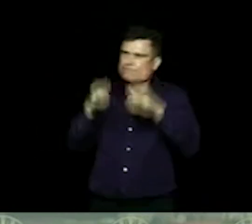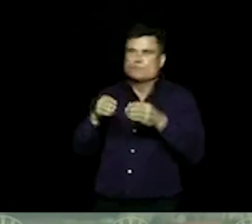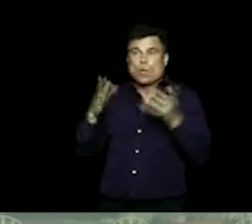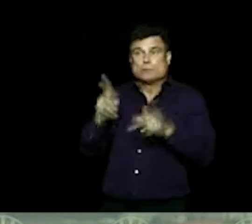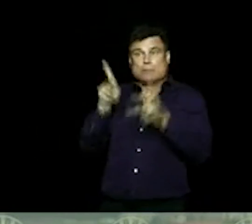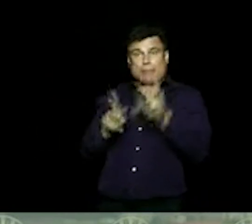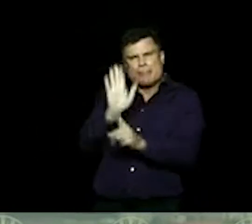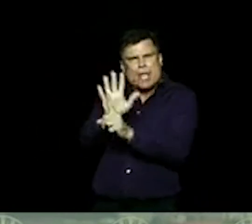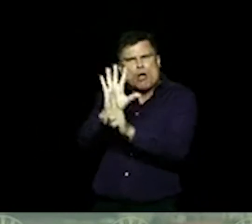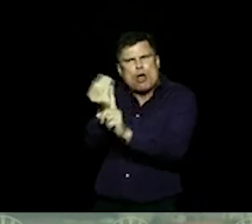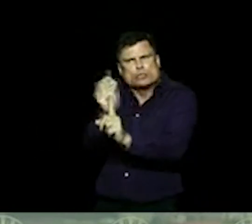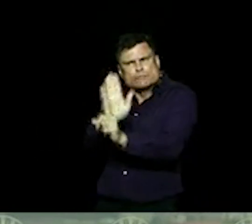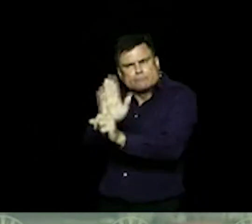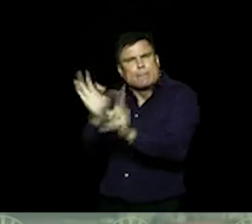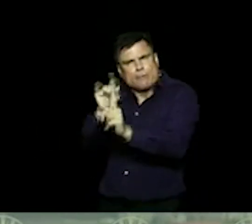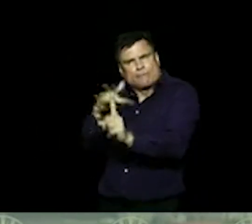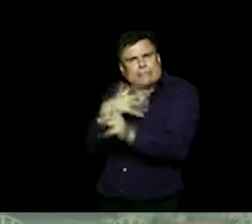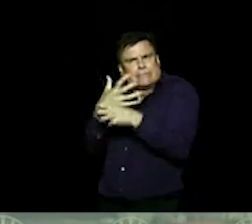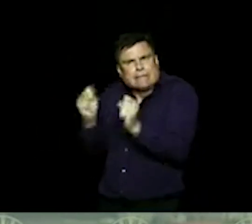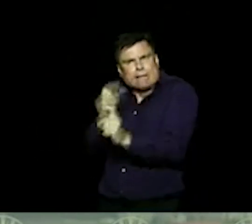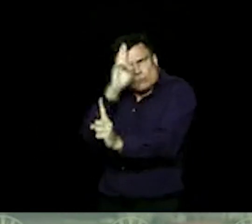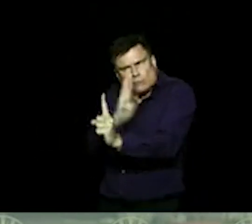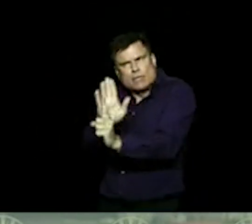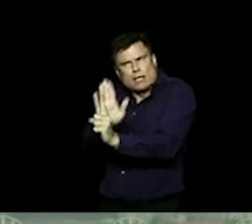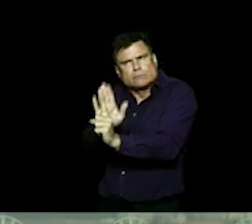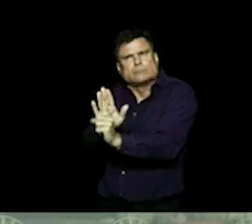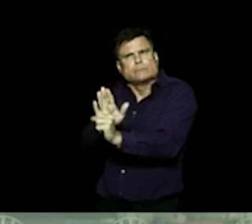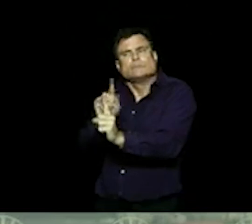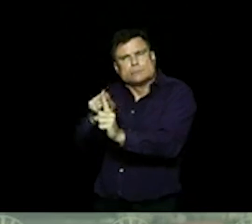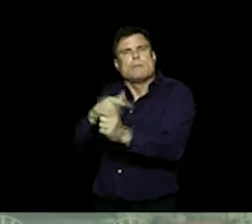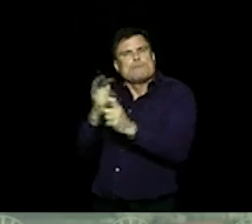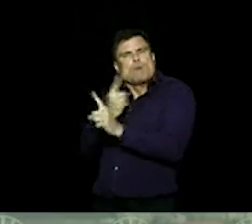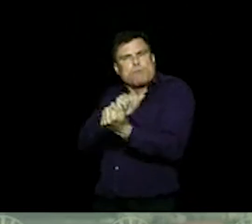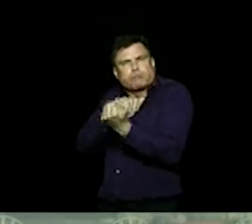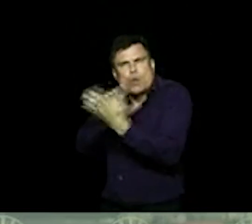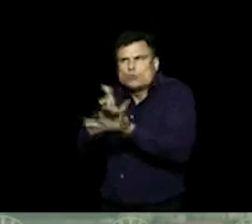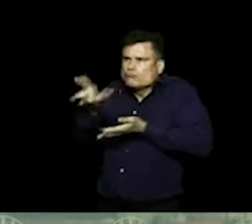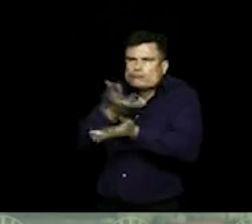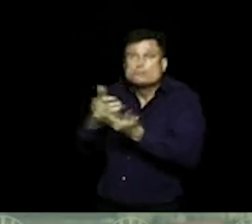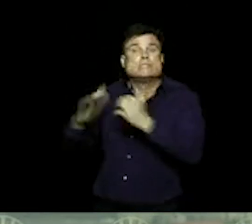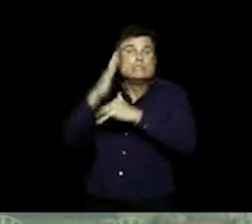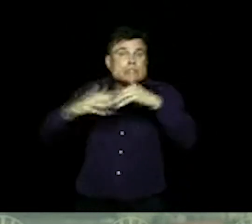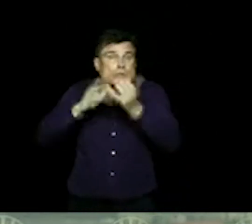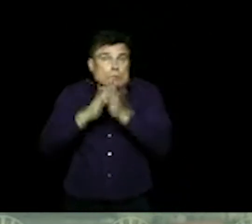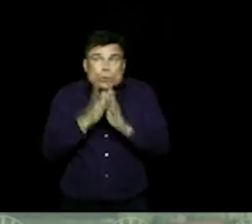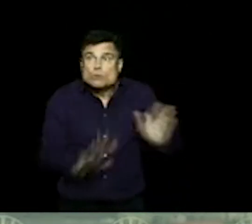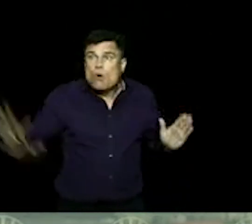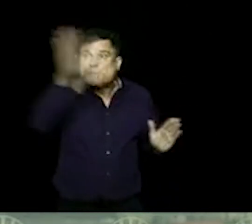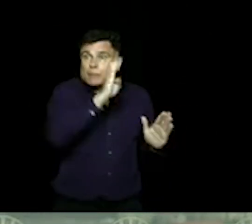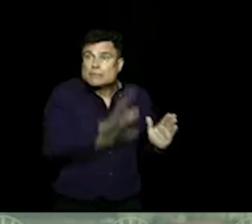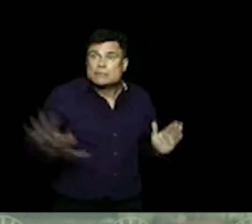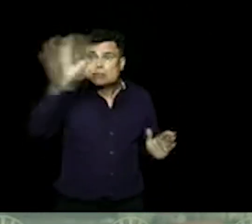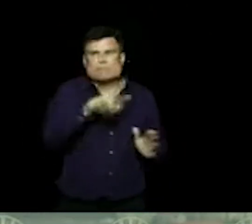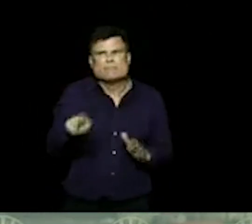since becoming Minister of Health, regularly met with Indigenous communities, the communities around BC, and issues like this have been raised. I think